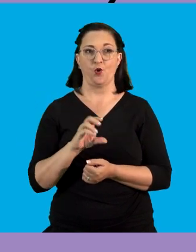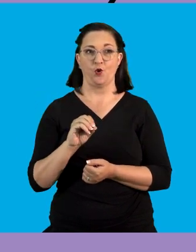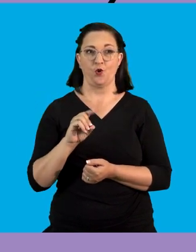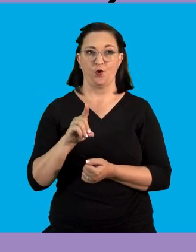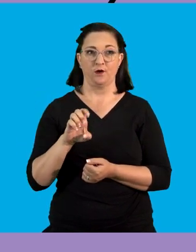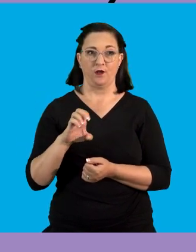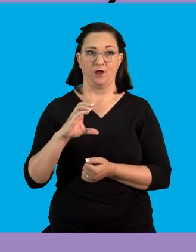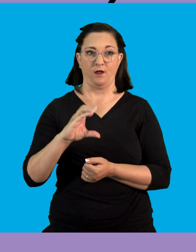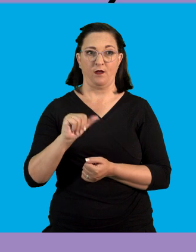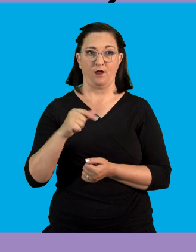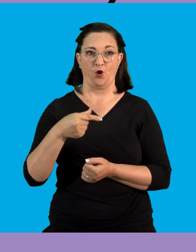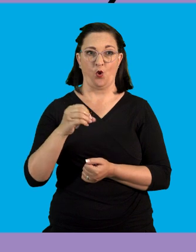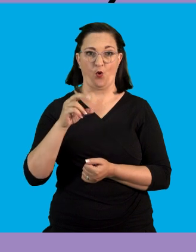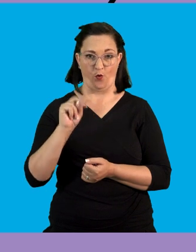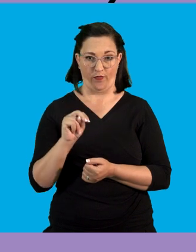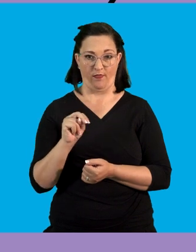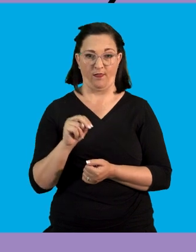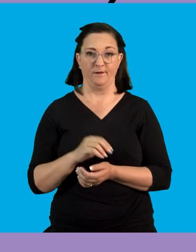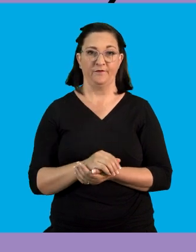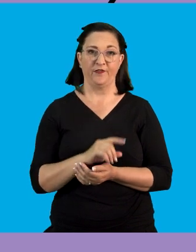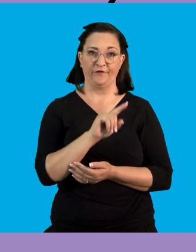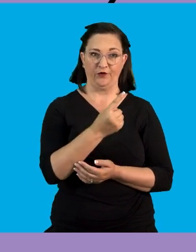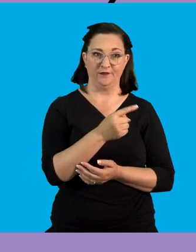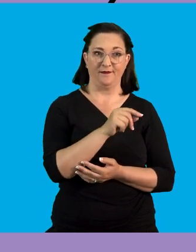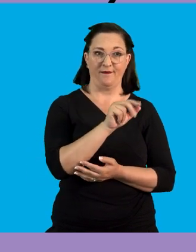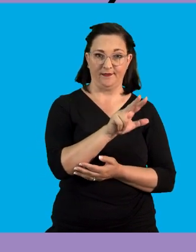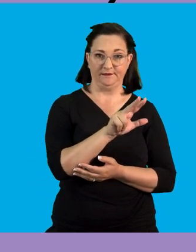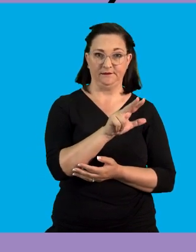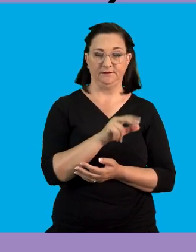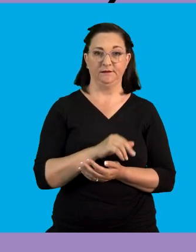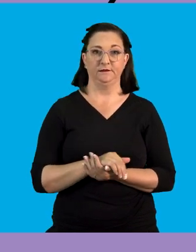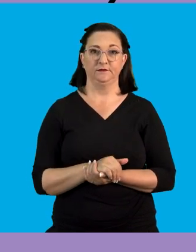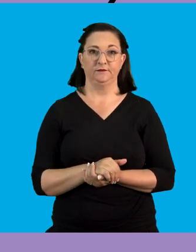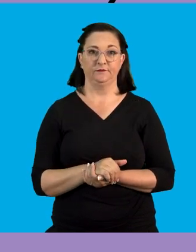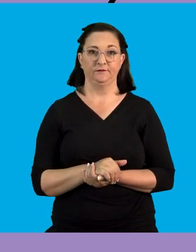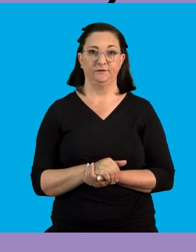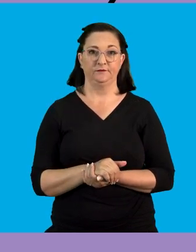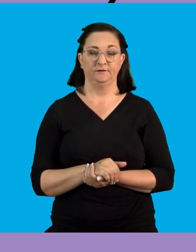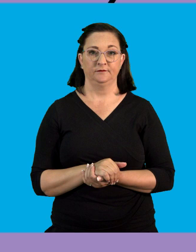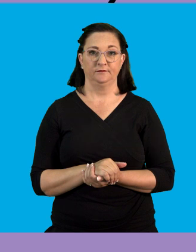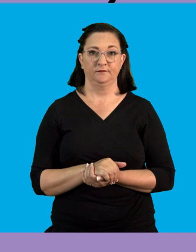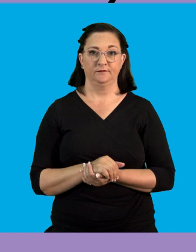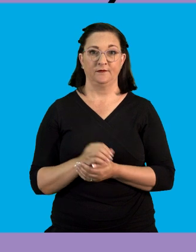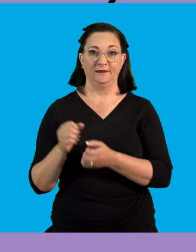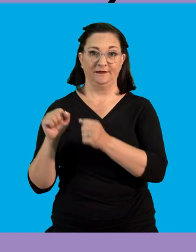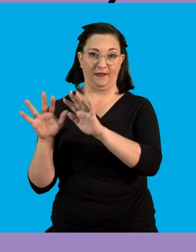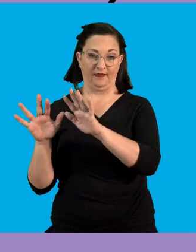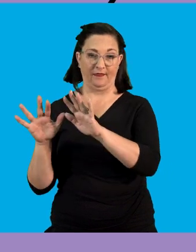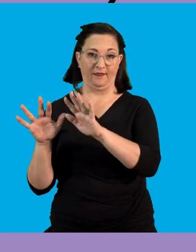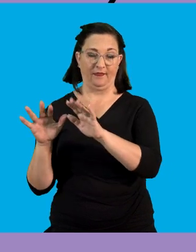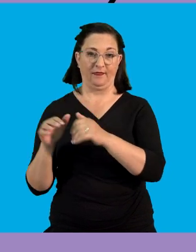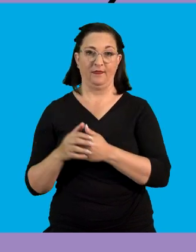one is a decagon, and the next one is dodecagon. The first one has 8